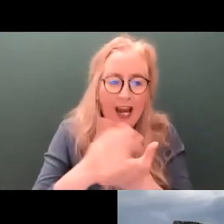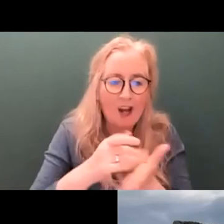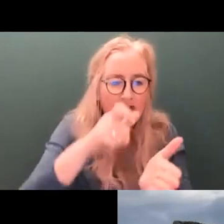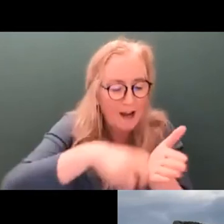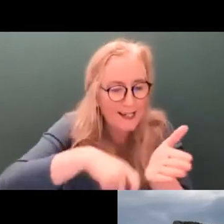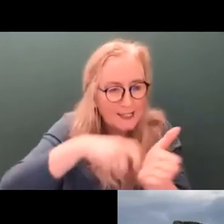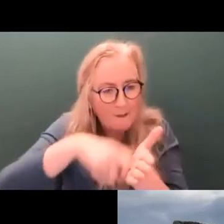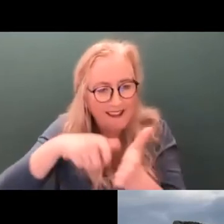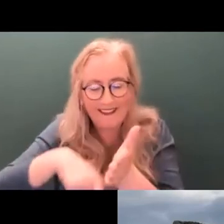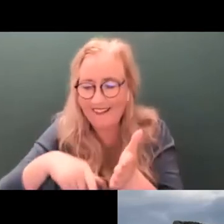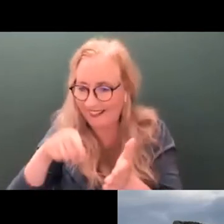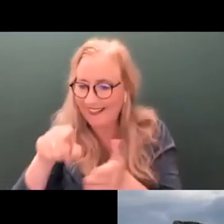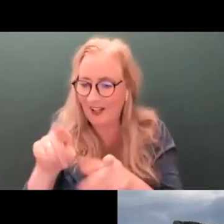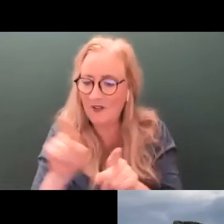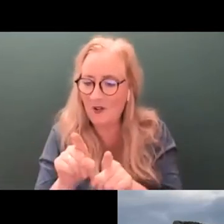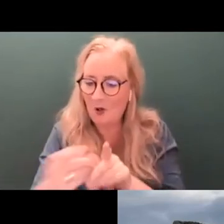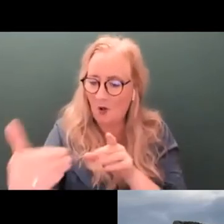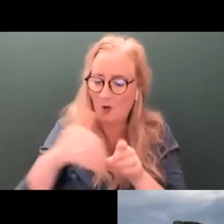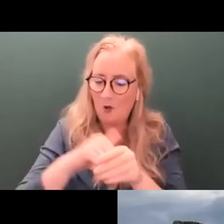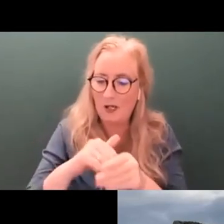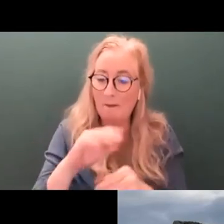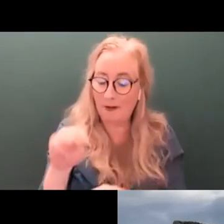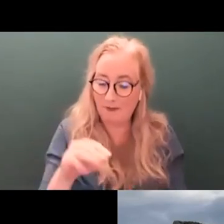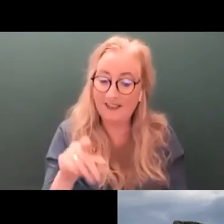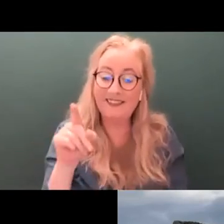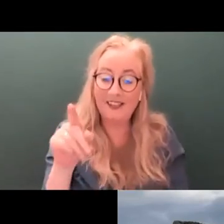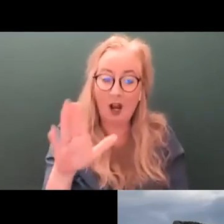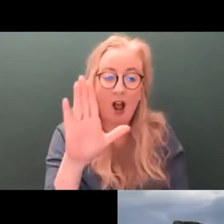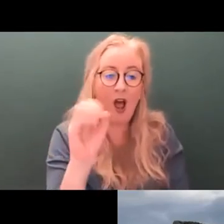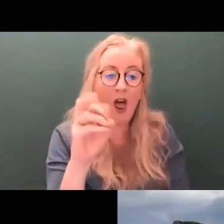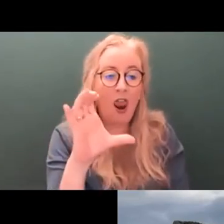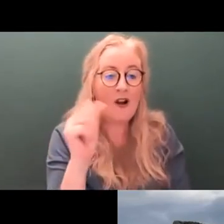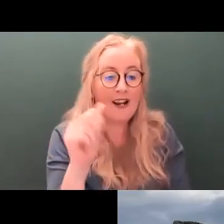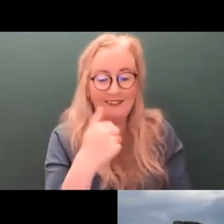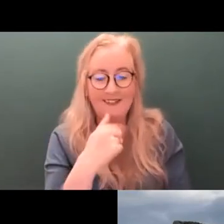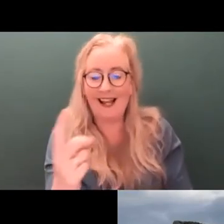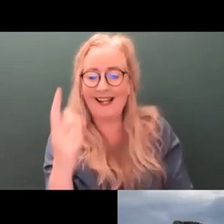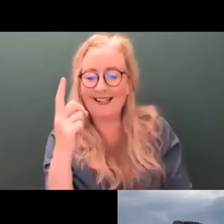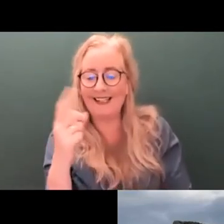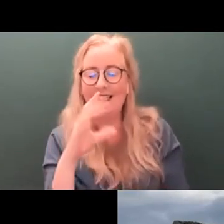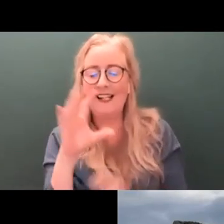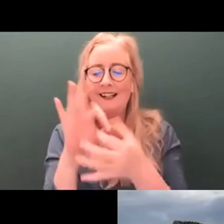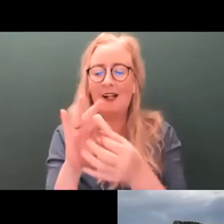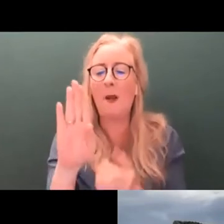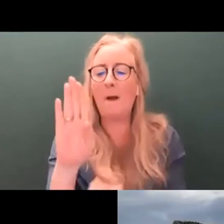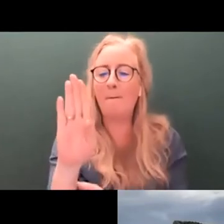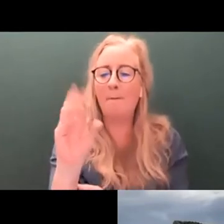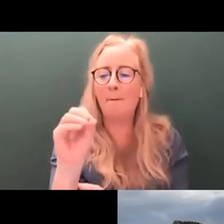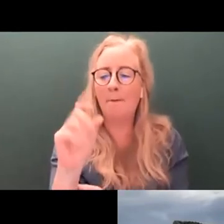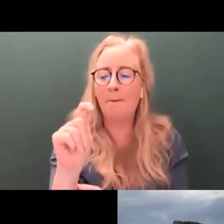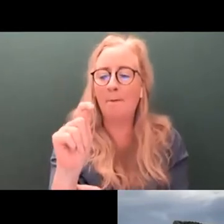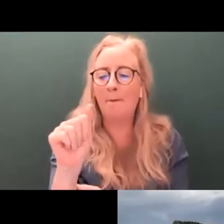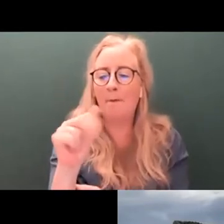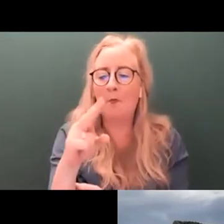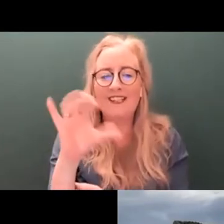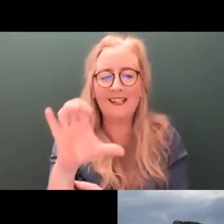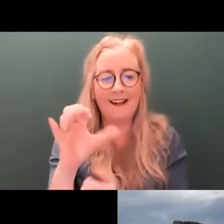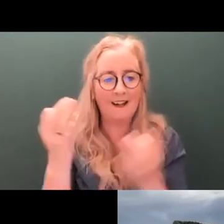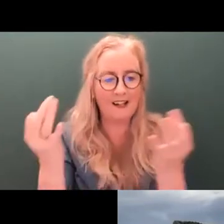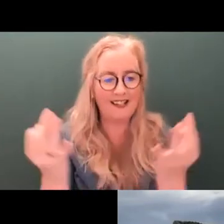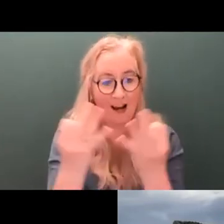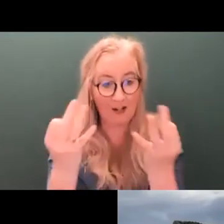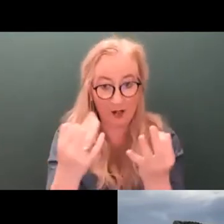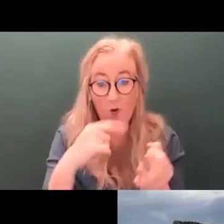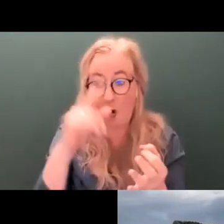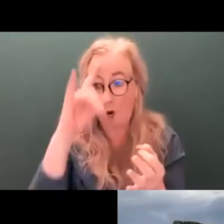way of including people. Well, actually, I've made contact with the Botanic Gardens and a lead on project we're hoping to